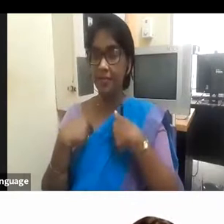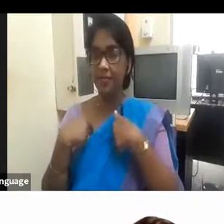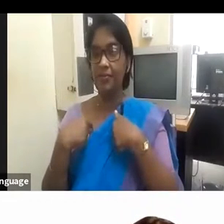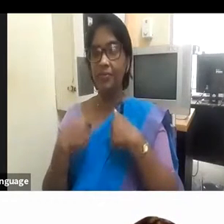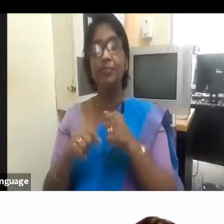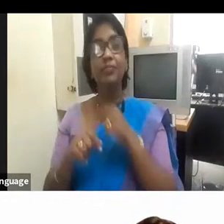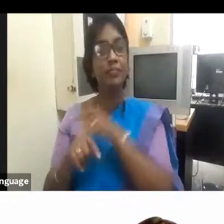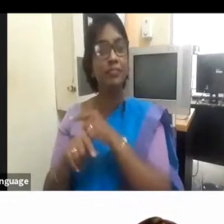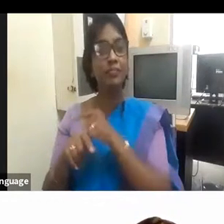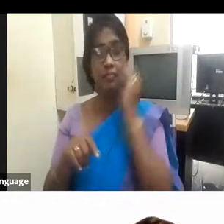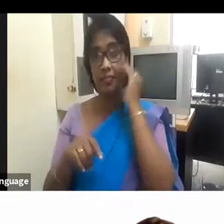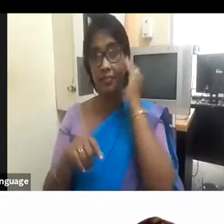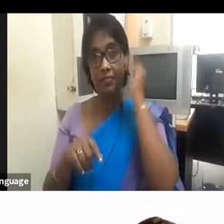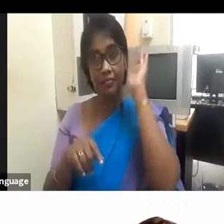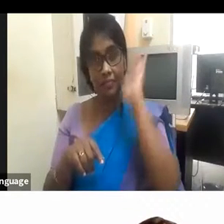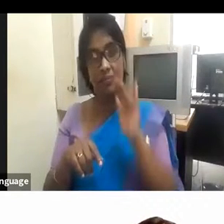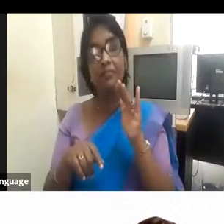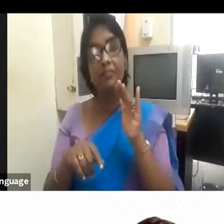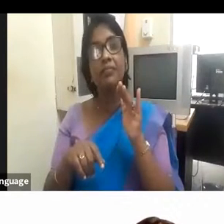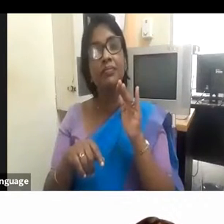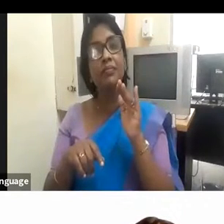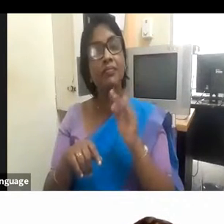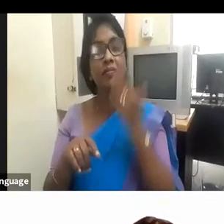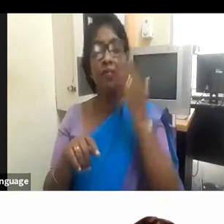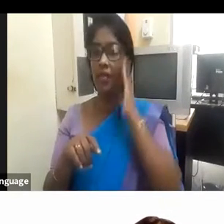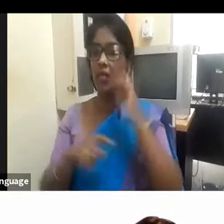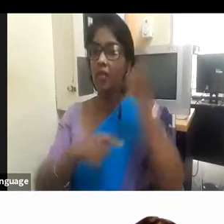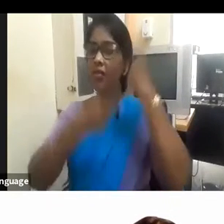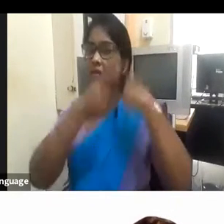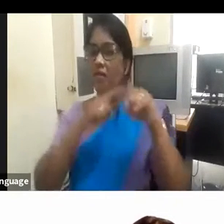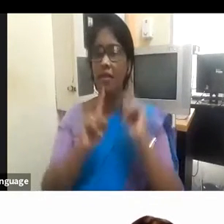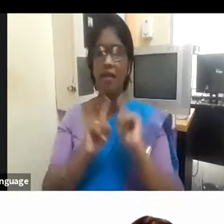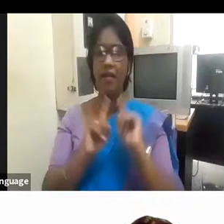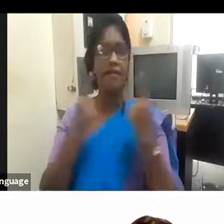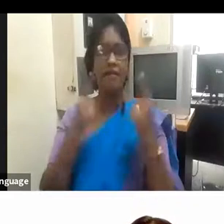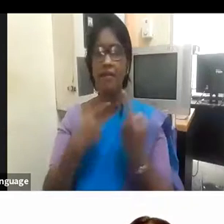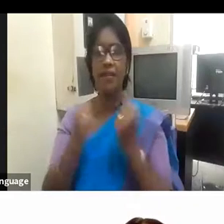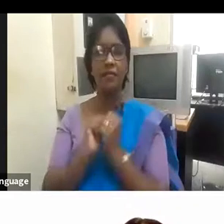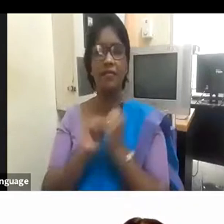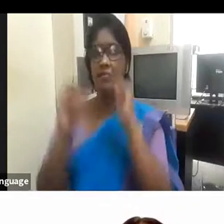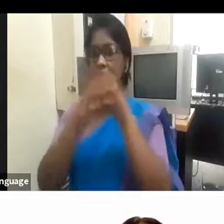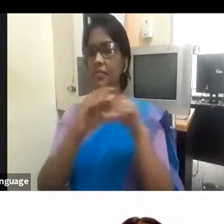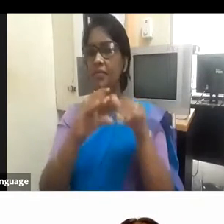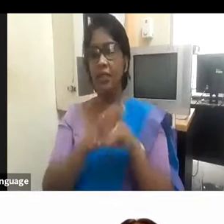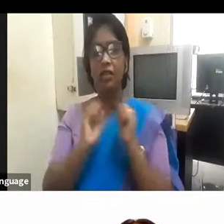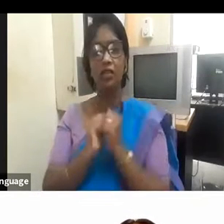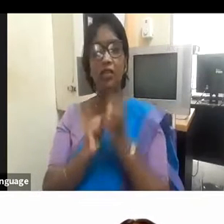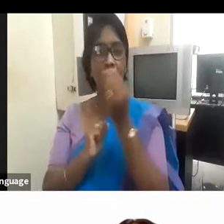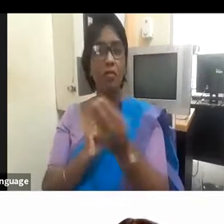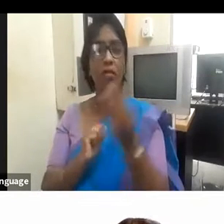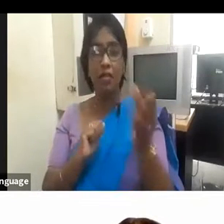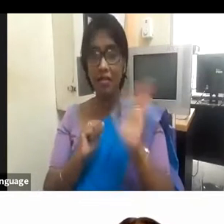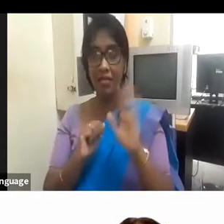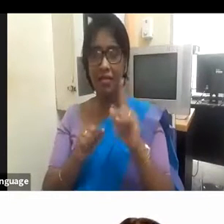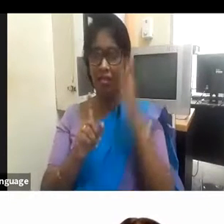in unconventional areas of employment, we tried to